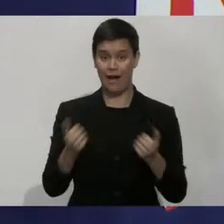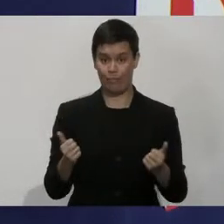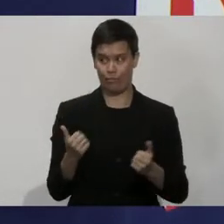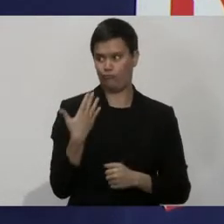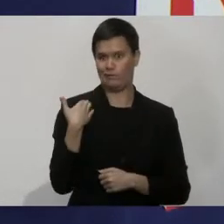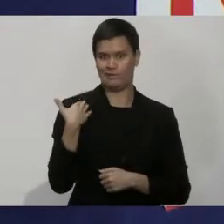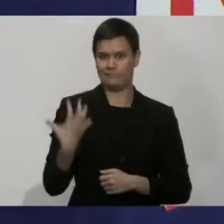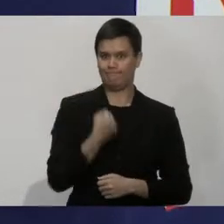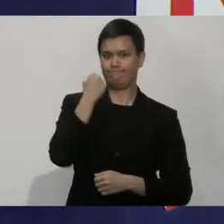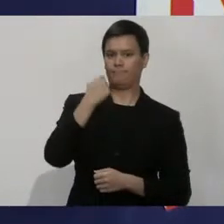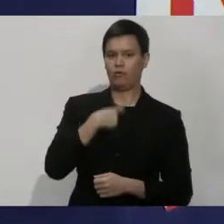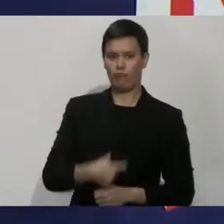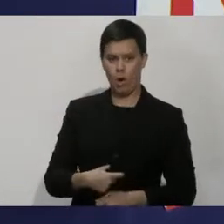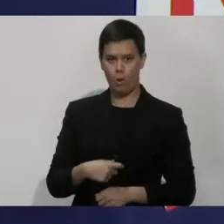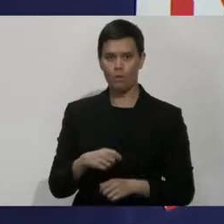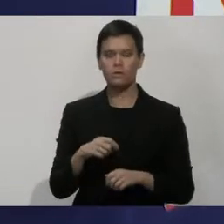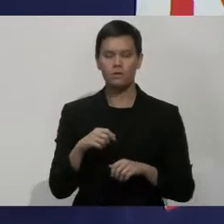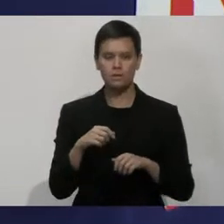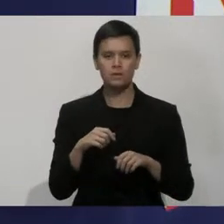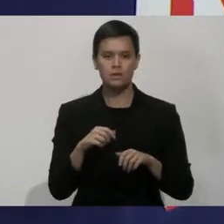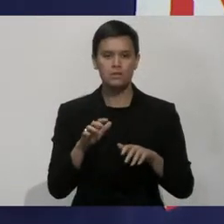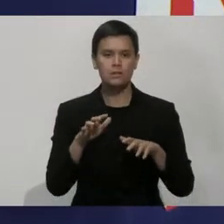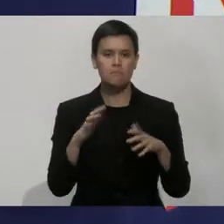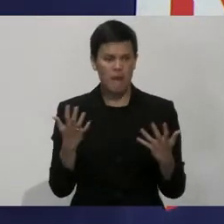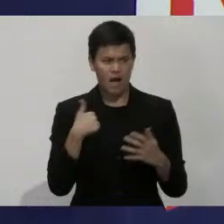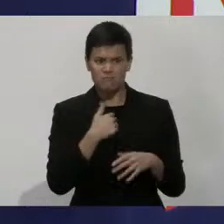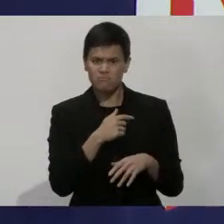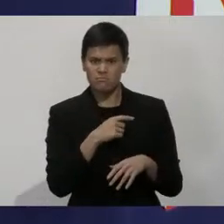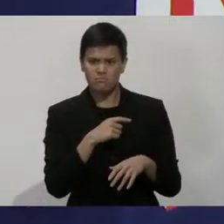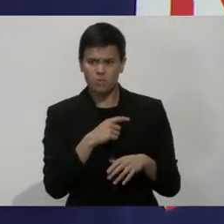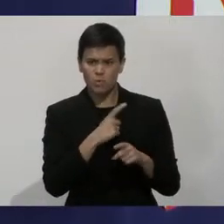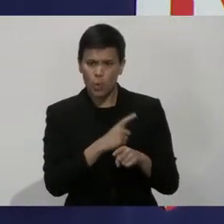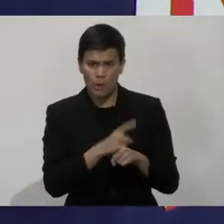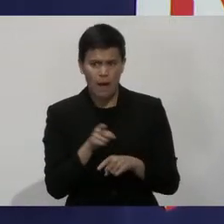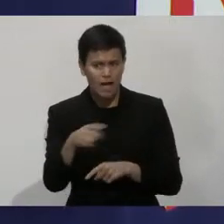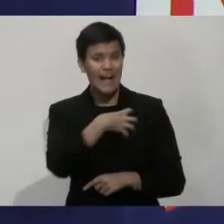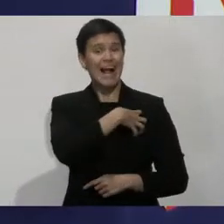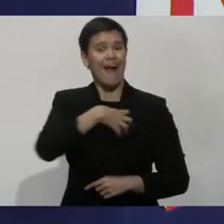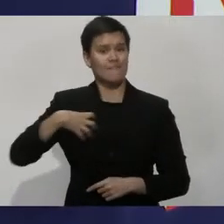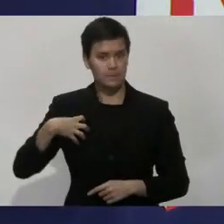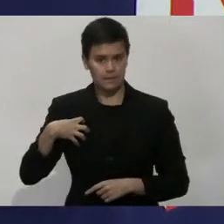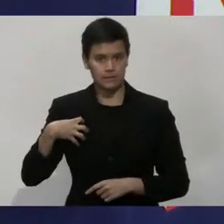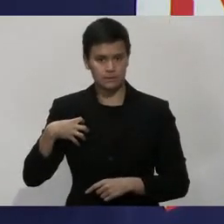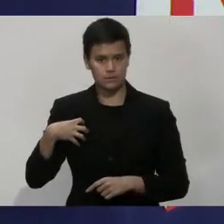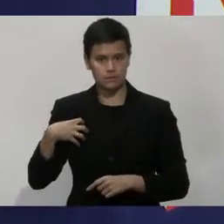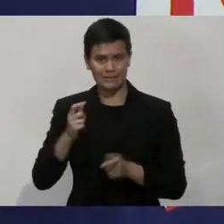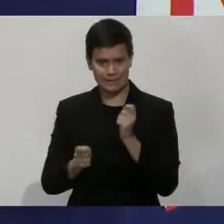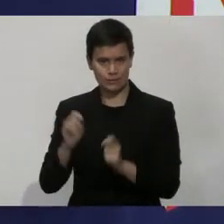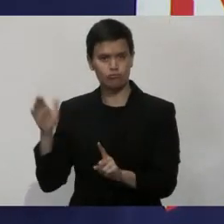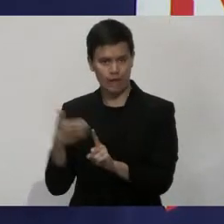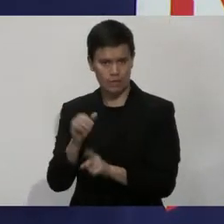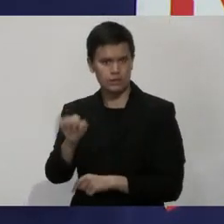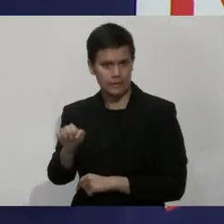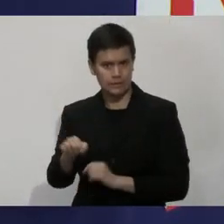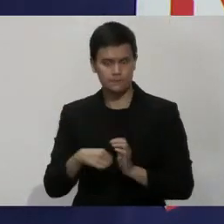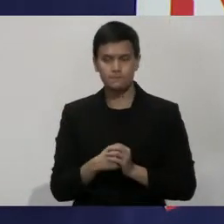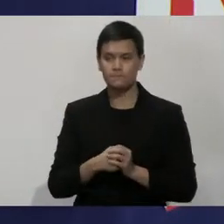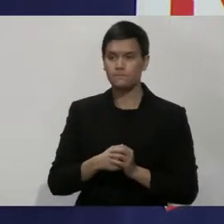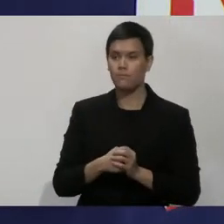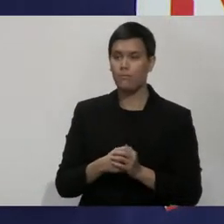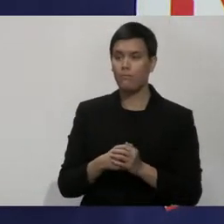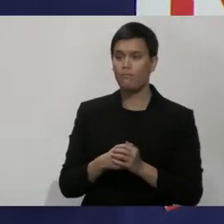then. Why did the Ministry's one say then that screening of all asymptomatic